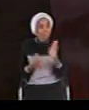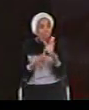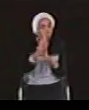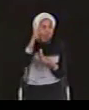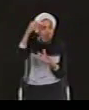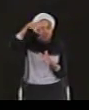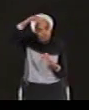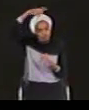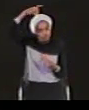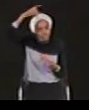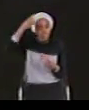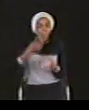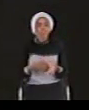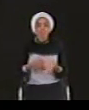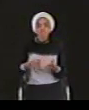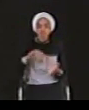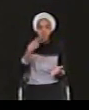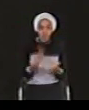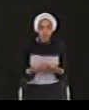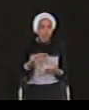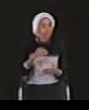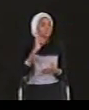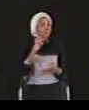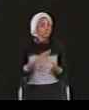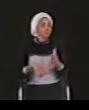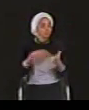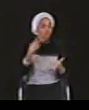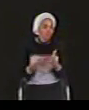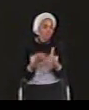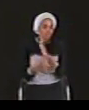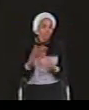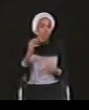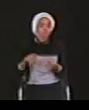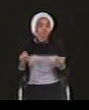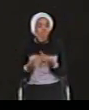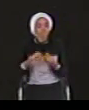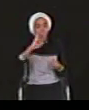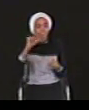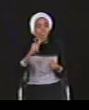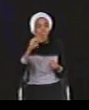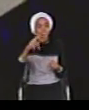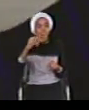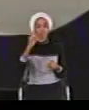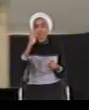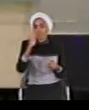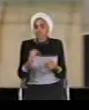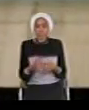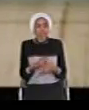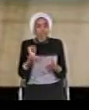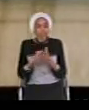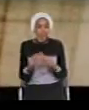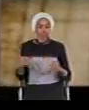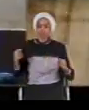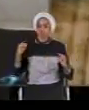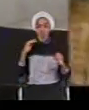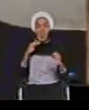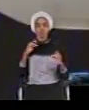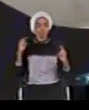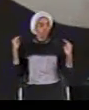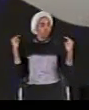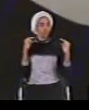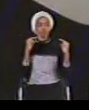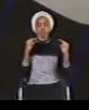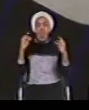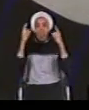fall. A Jambres and Jennings that opposed Moses, as eventually they cleared out of the